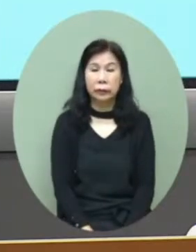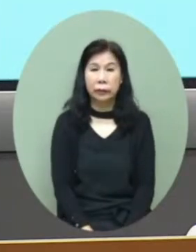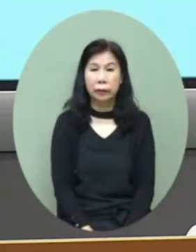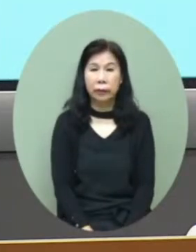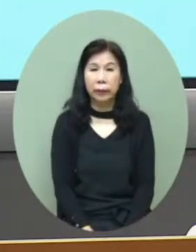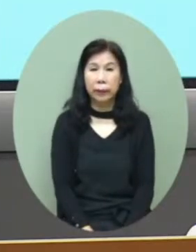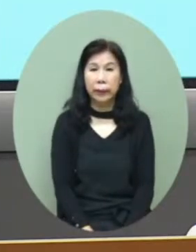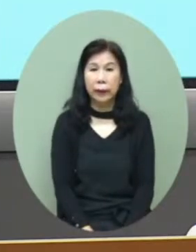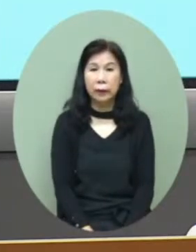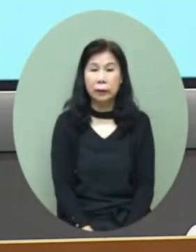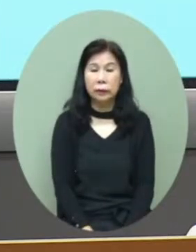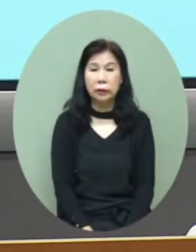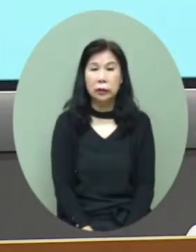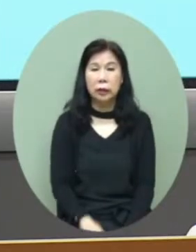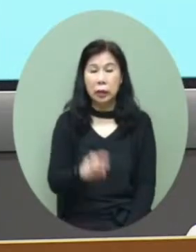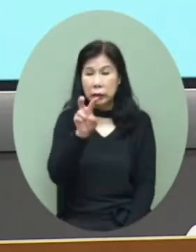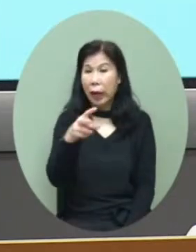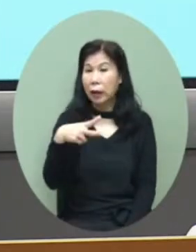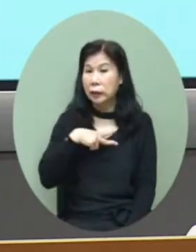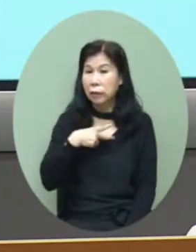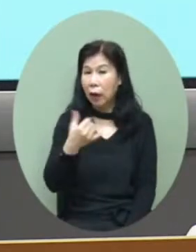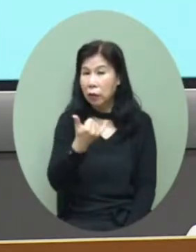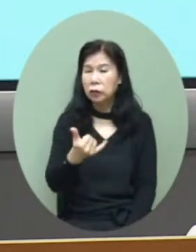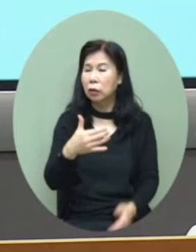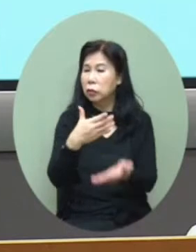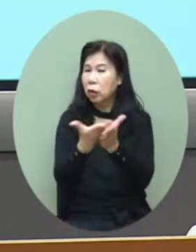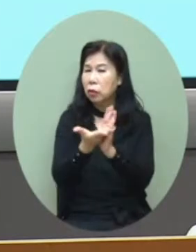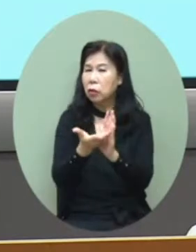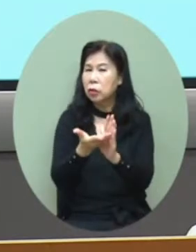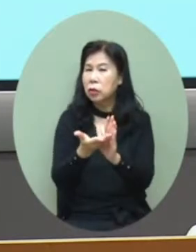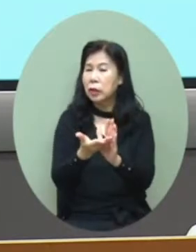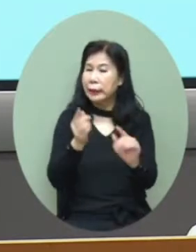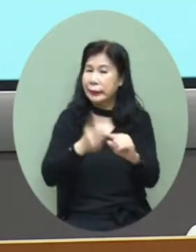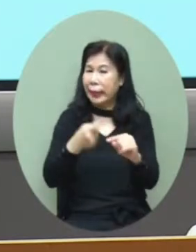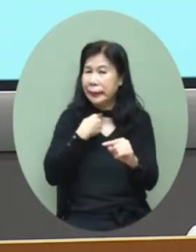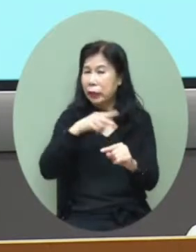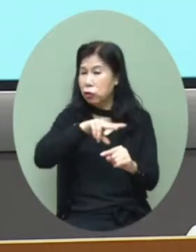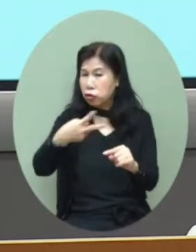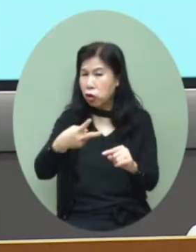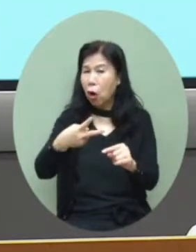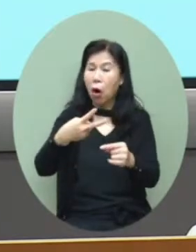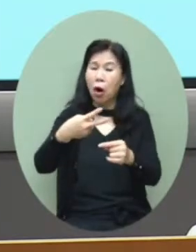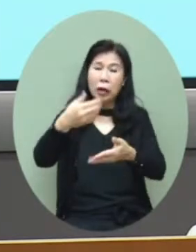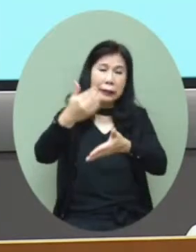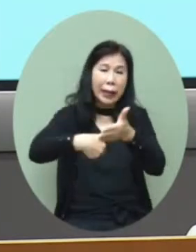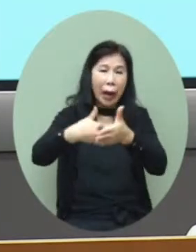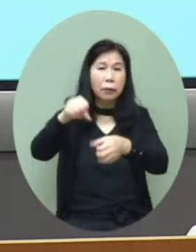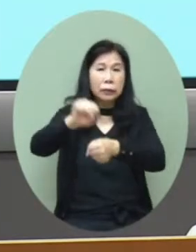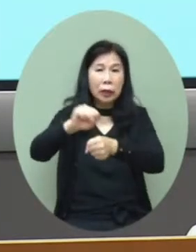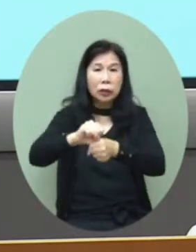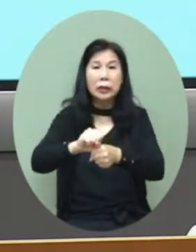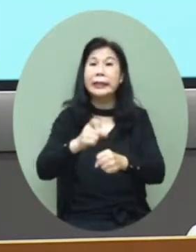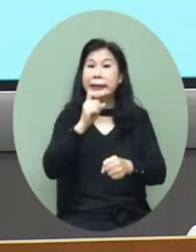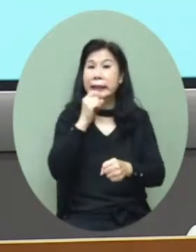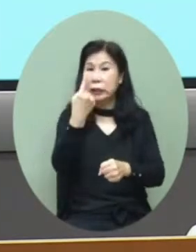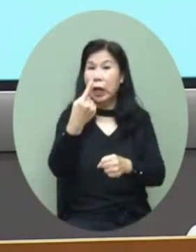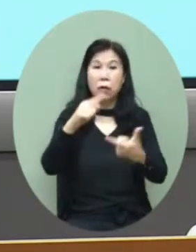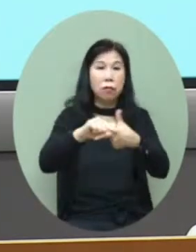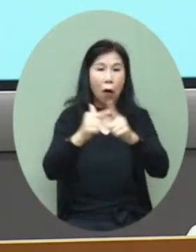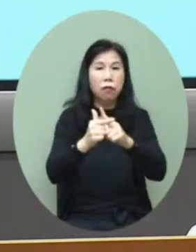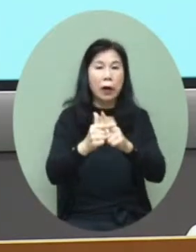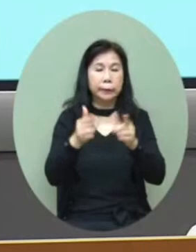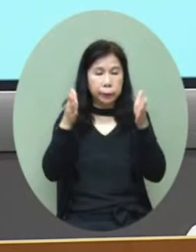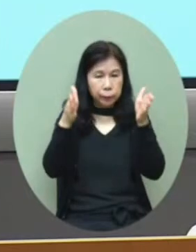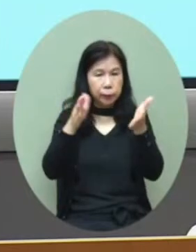there are any things that we need to do. But one direction which is clear is we will be making good use of